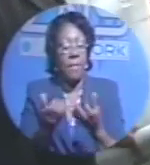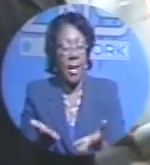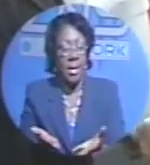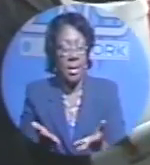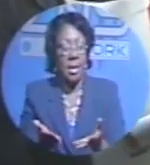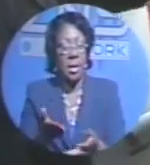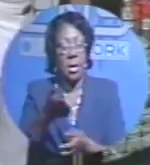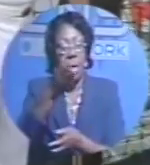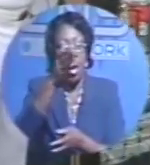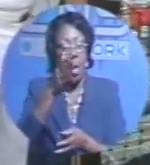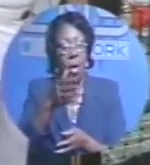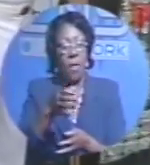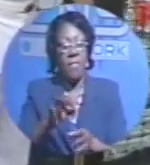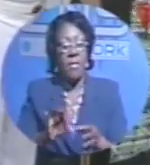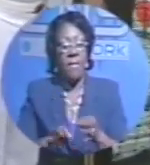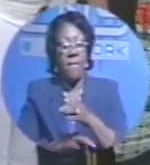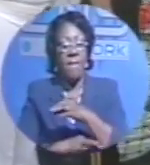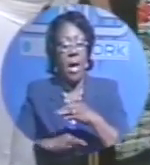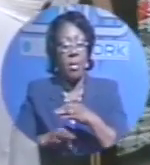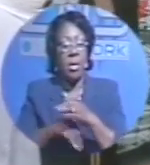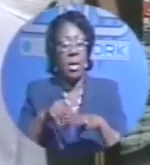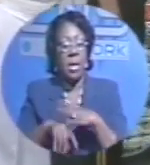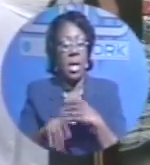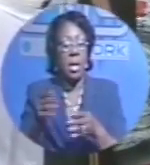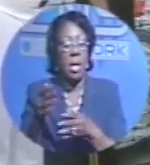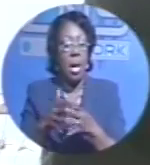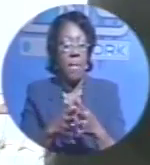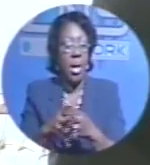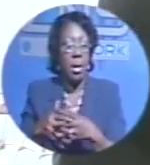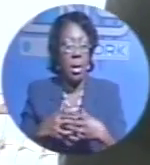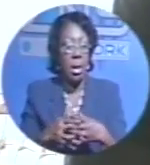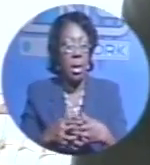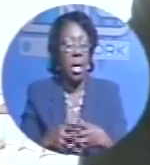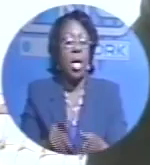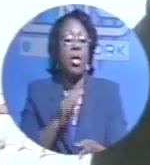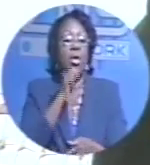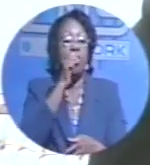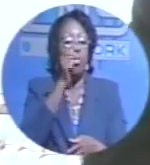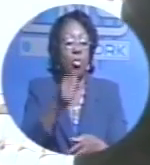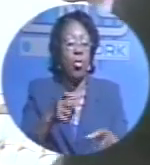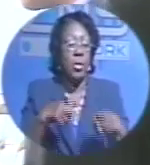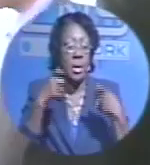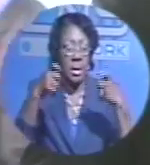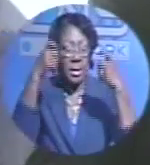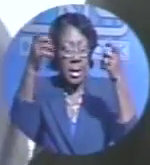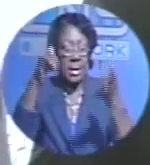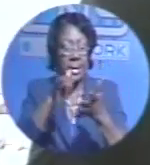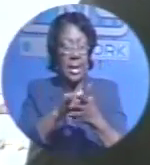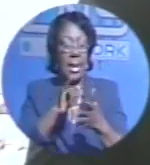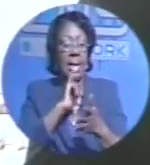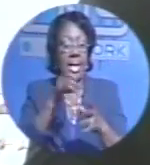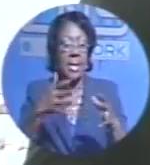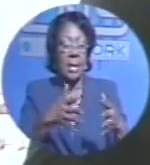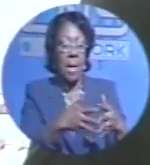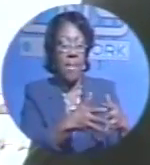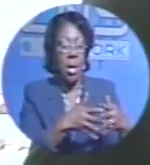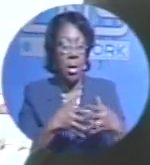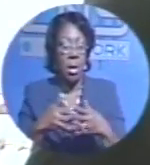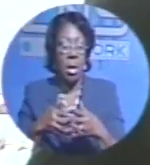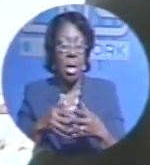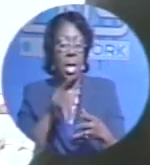America's founding fathers. The true success that is America is the